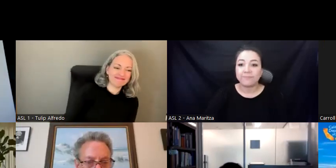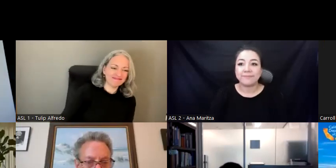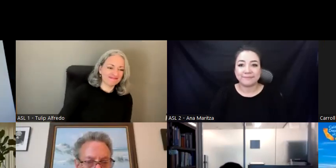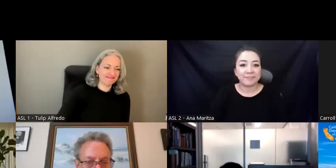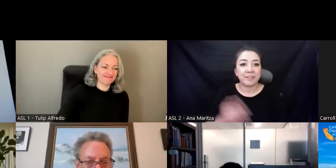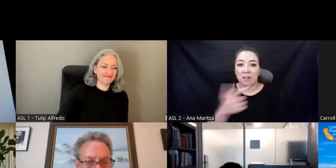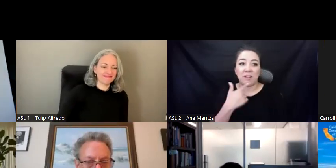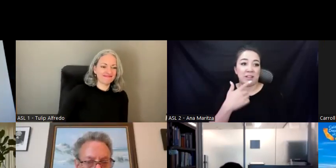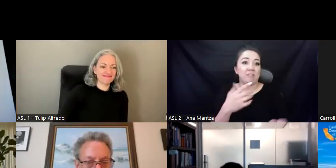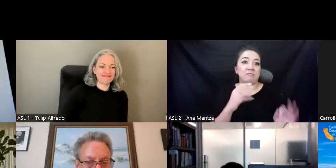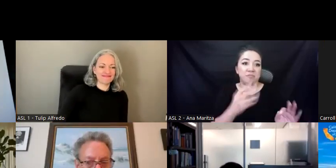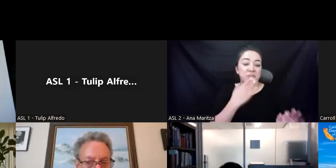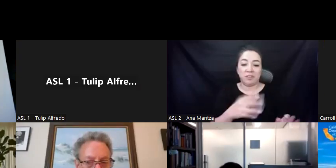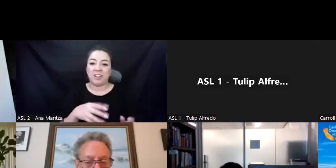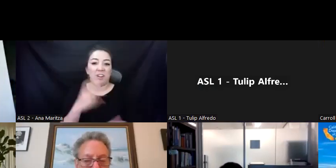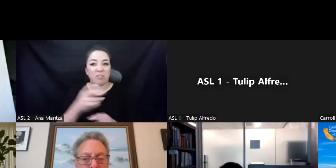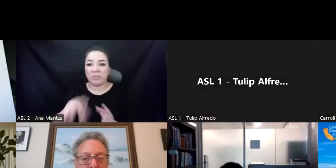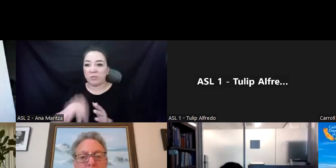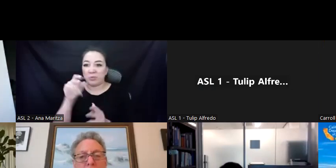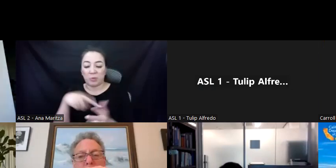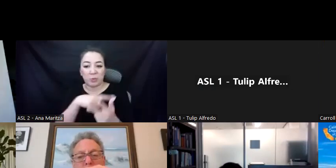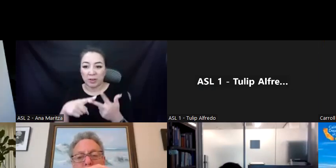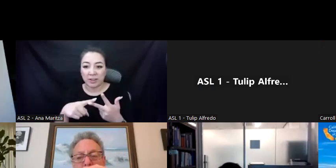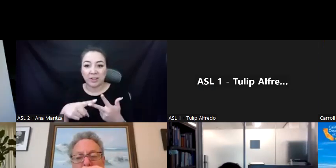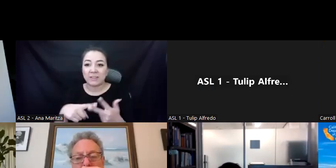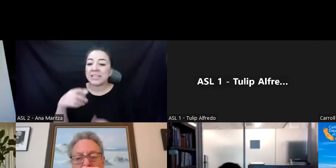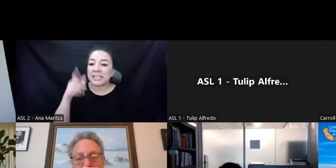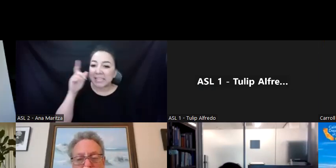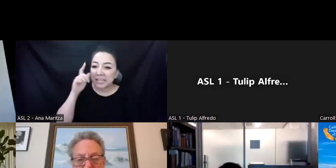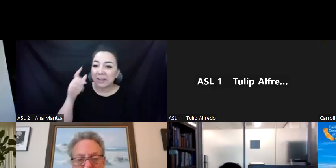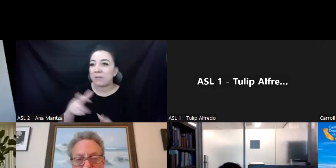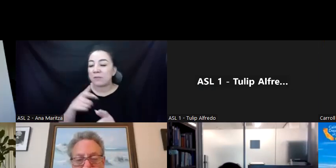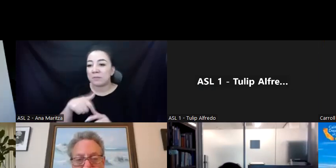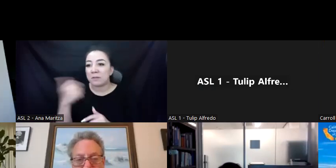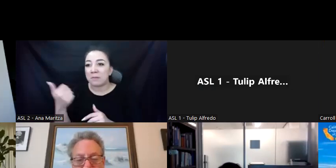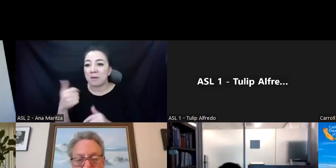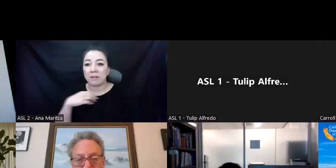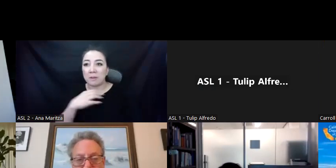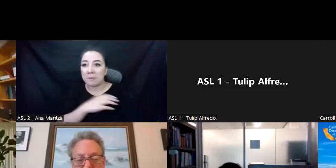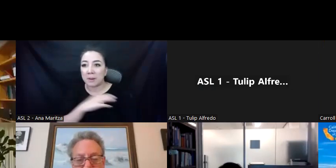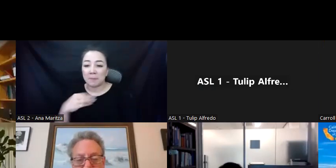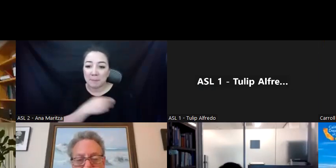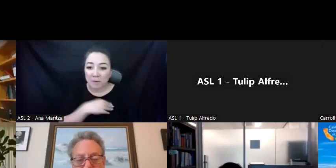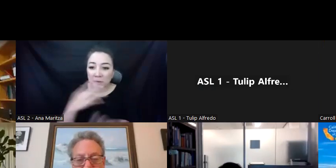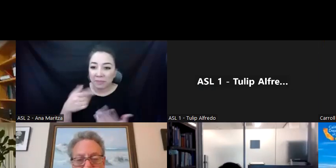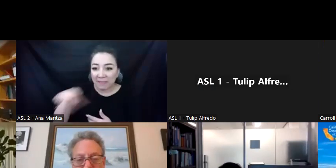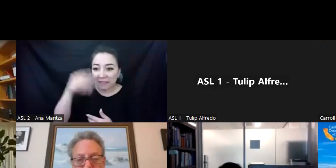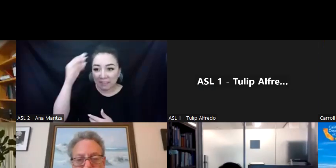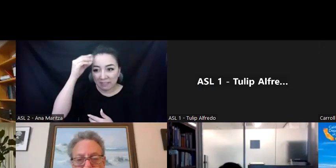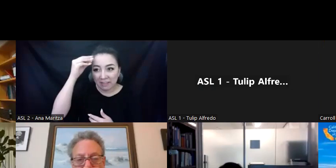all good and it's hard to choose three. So let's hear from some other committee members about what they think